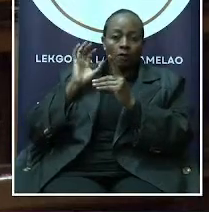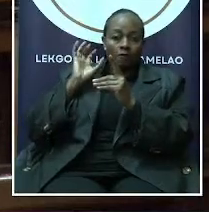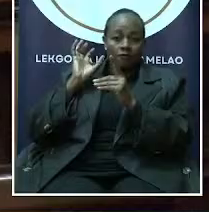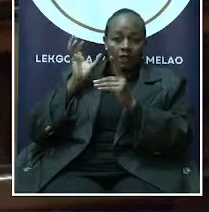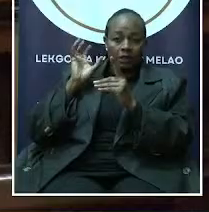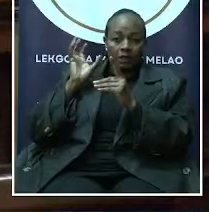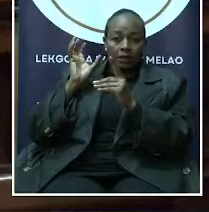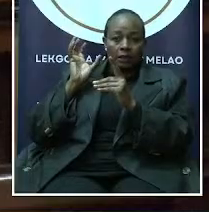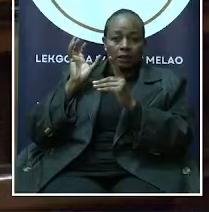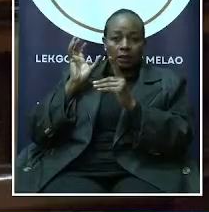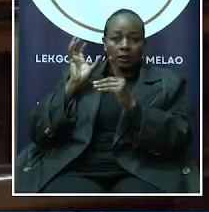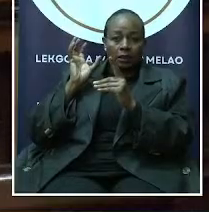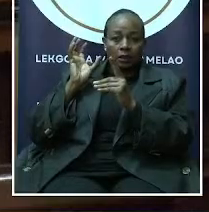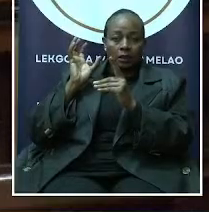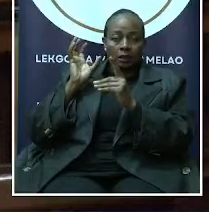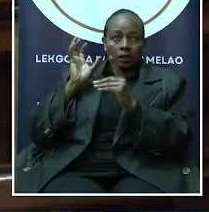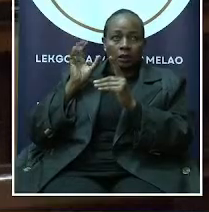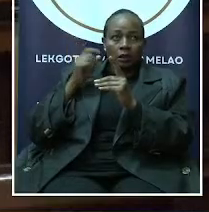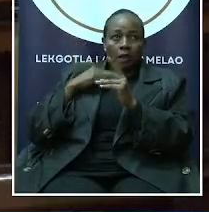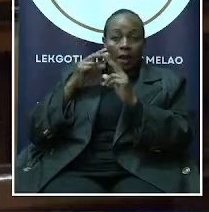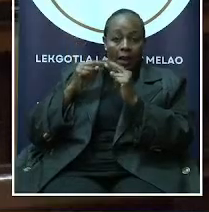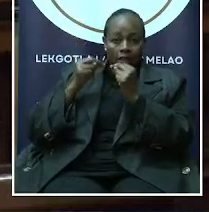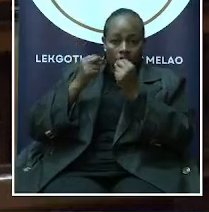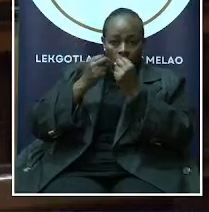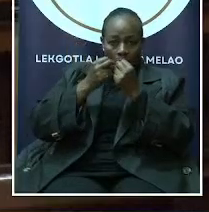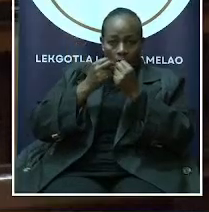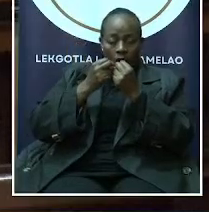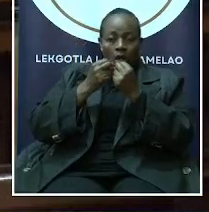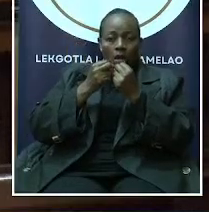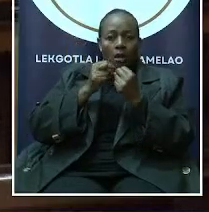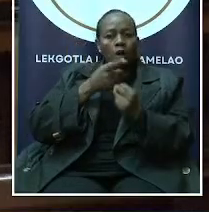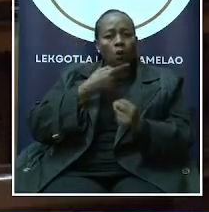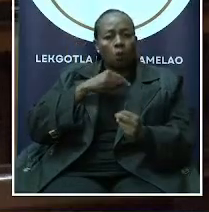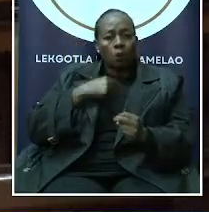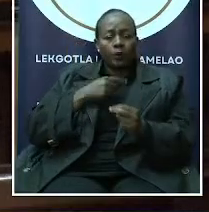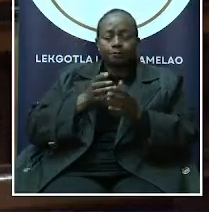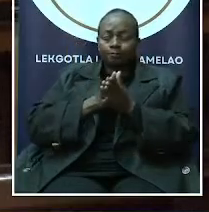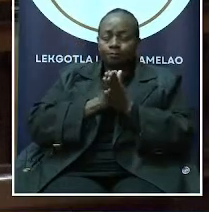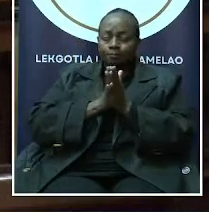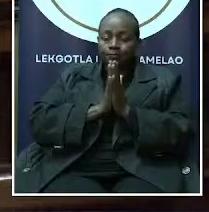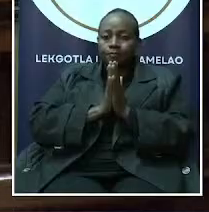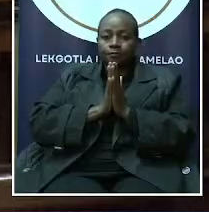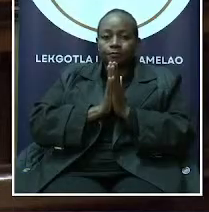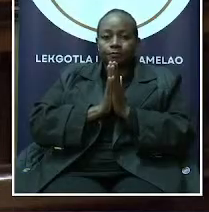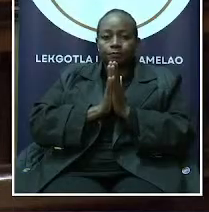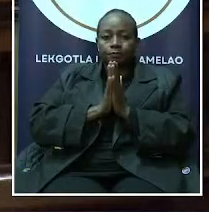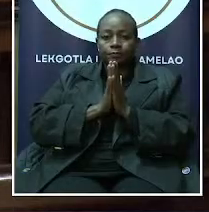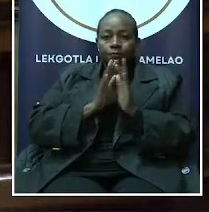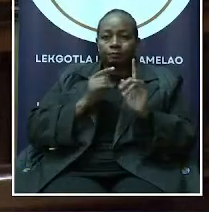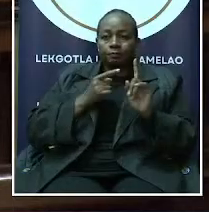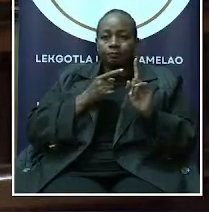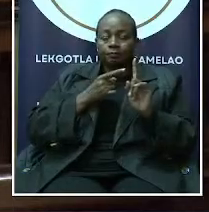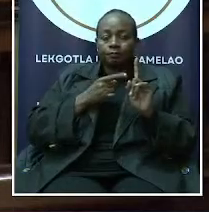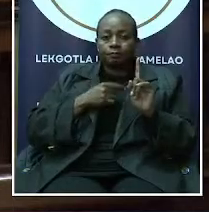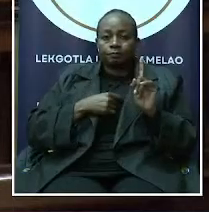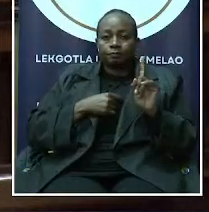State and nationally, we are highly requesting so that